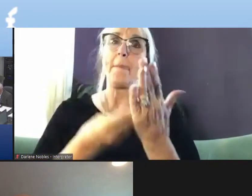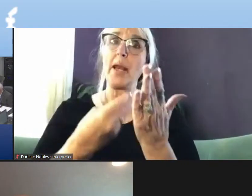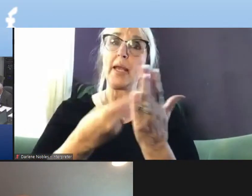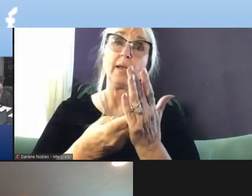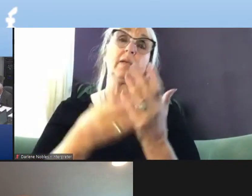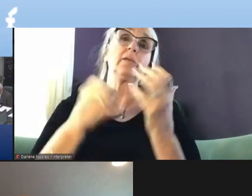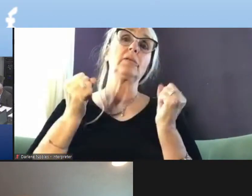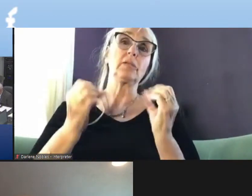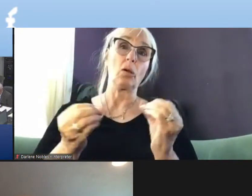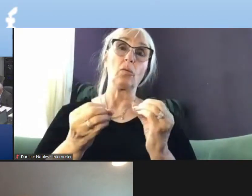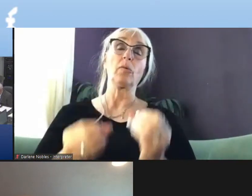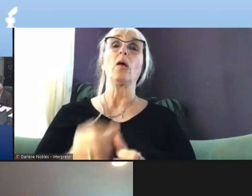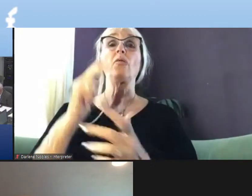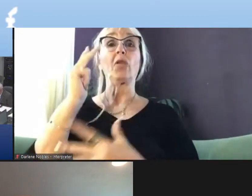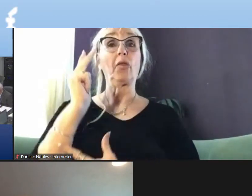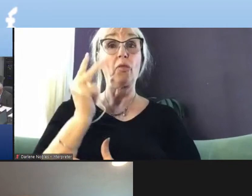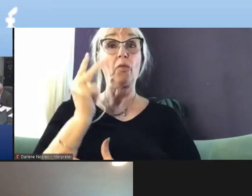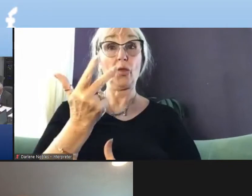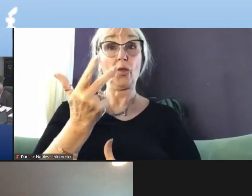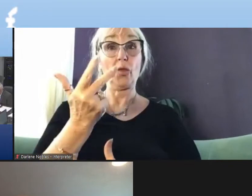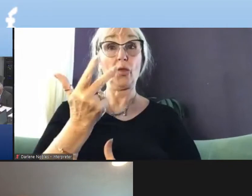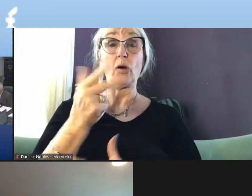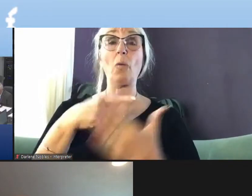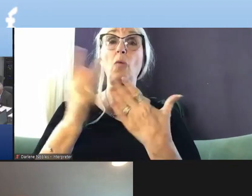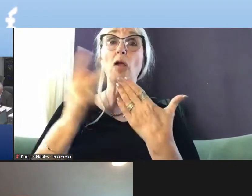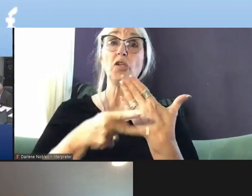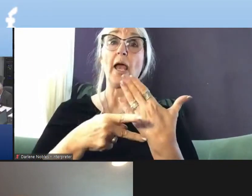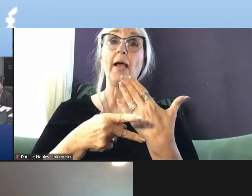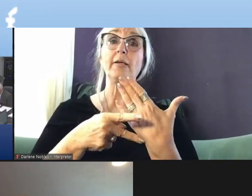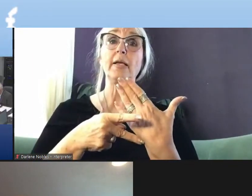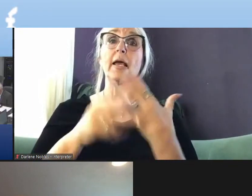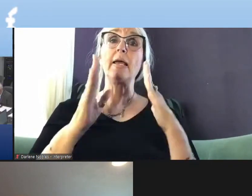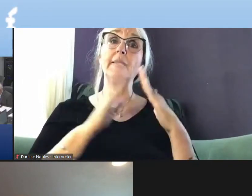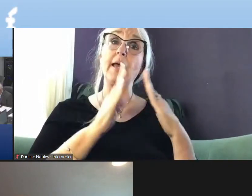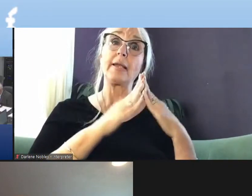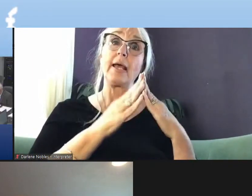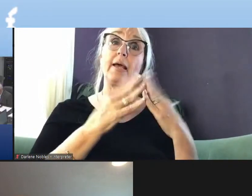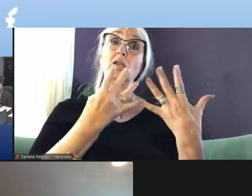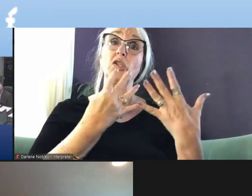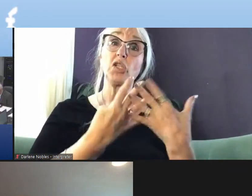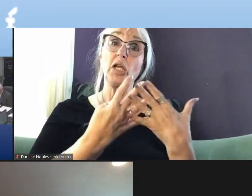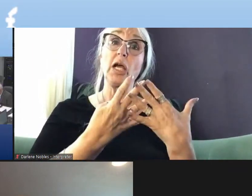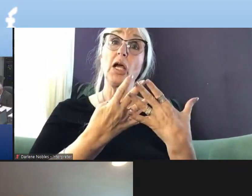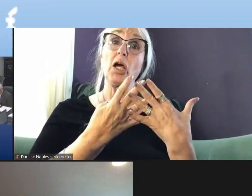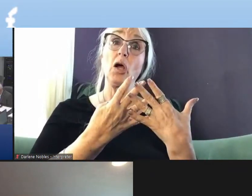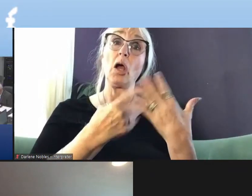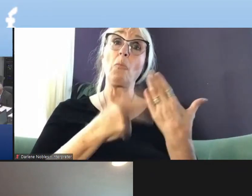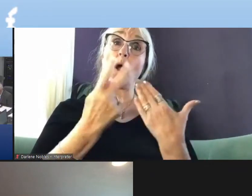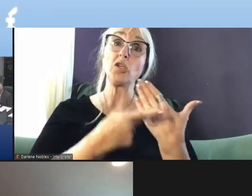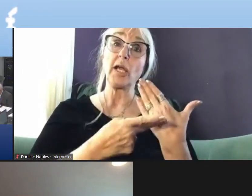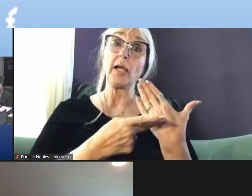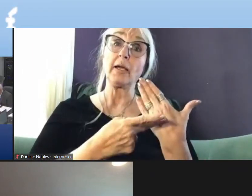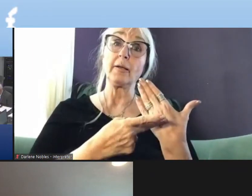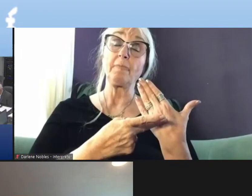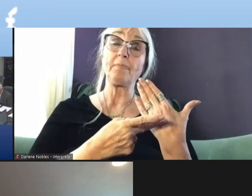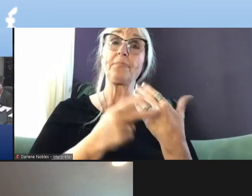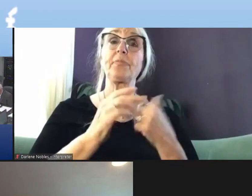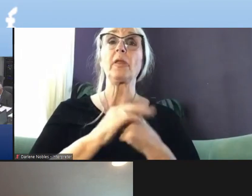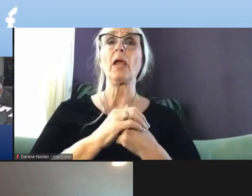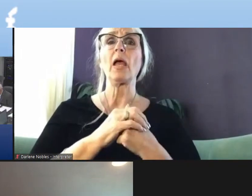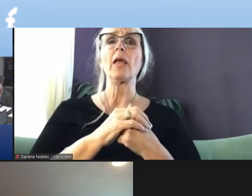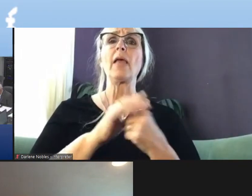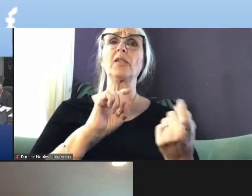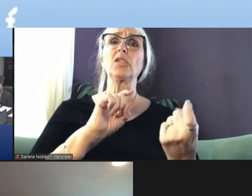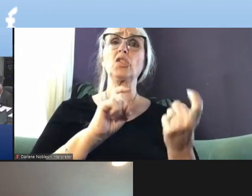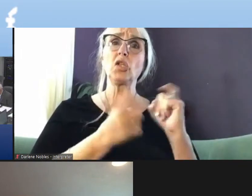And then the third project is the downtown jail project, which, is converting